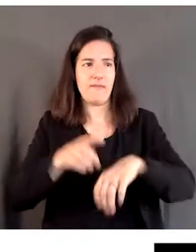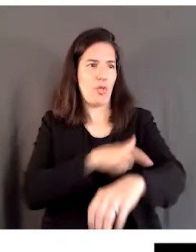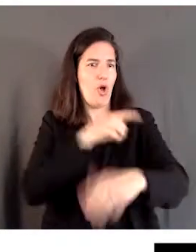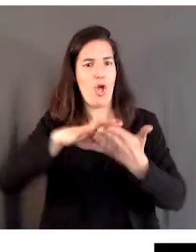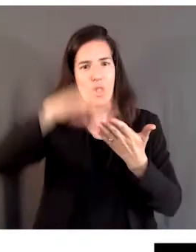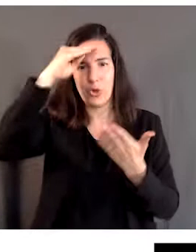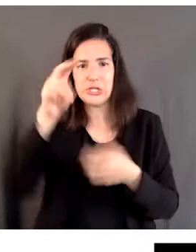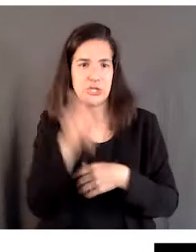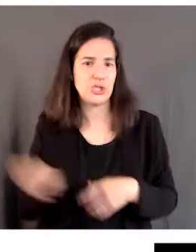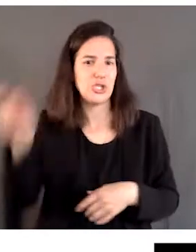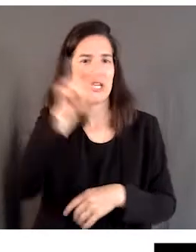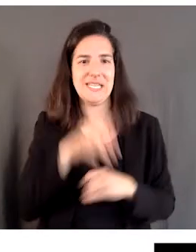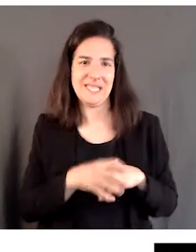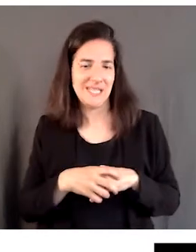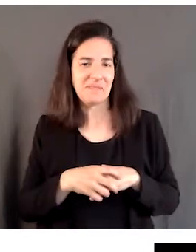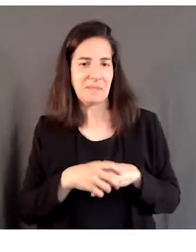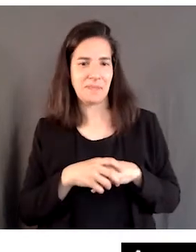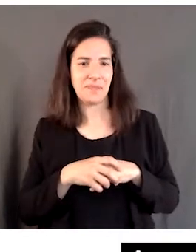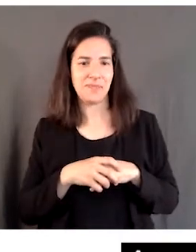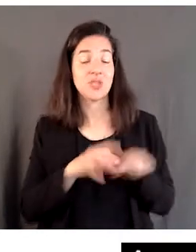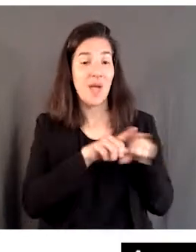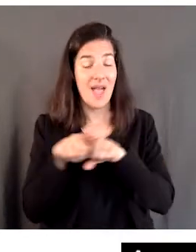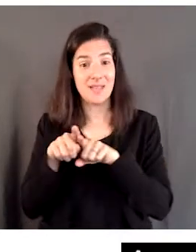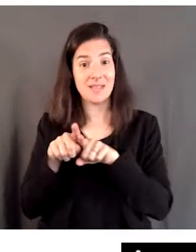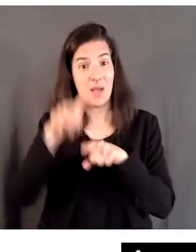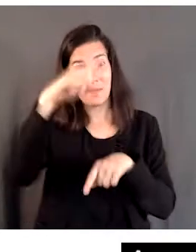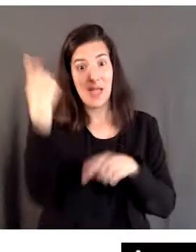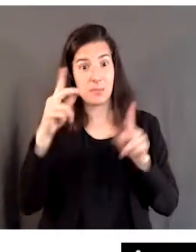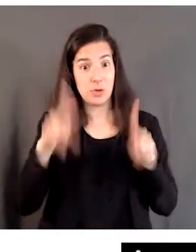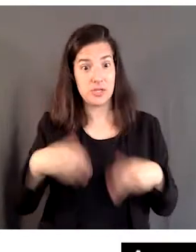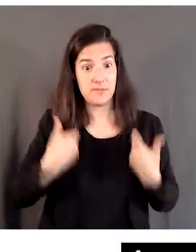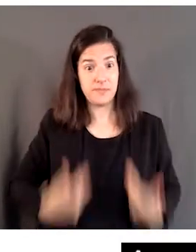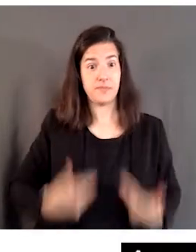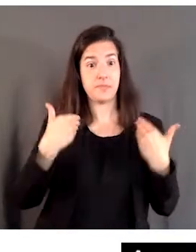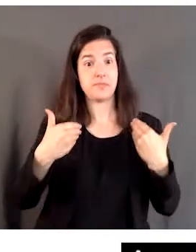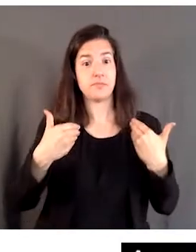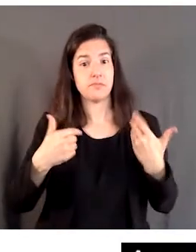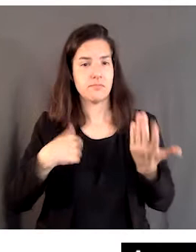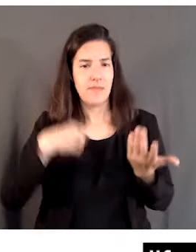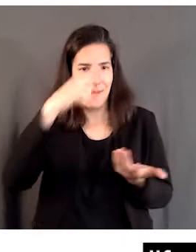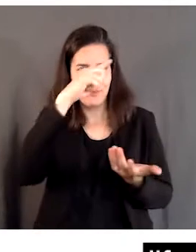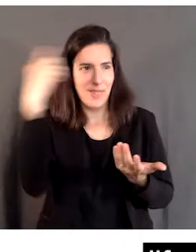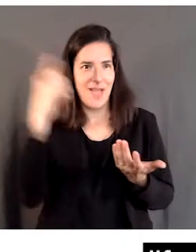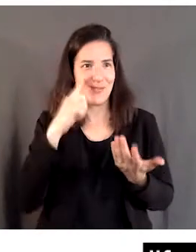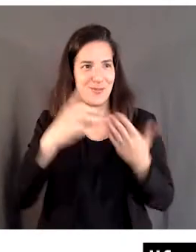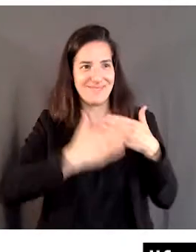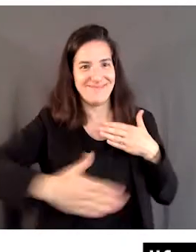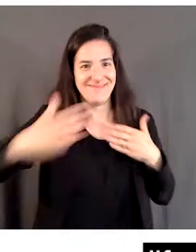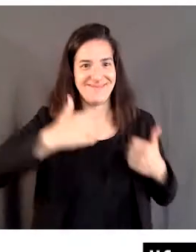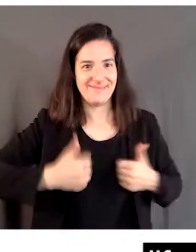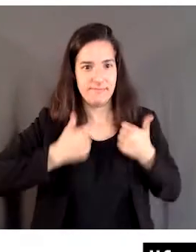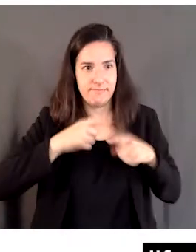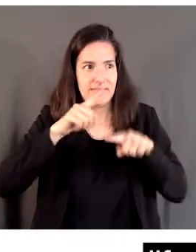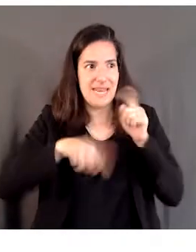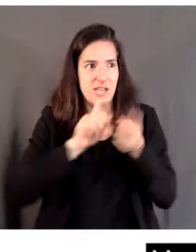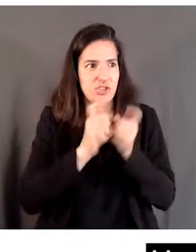is that as a Black person, I am Black for the rest of my life. I cannot change that, nor would